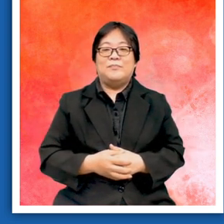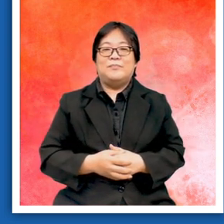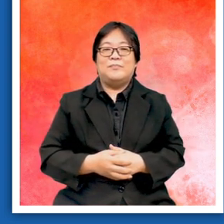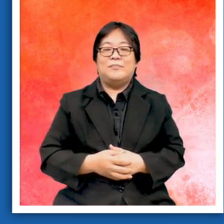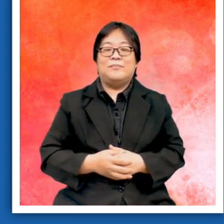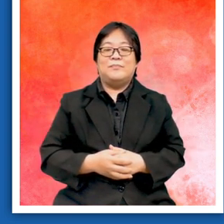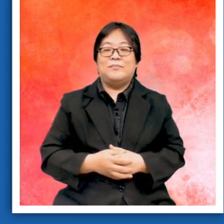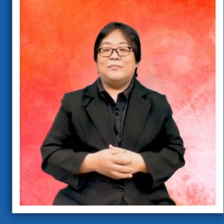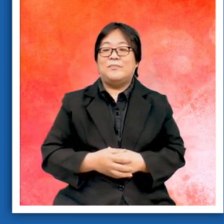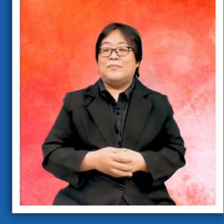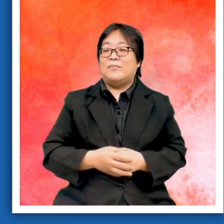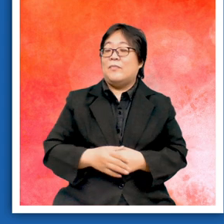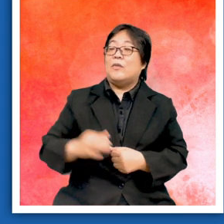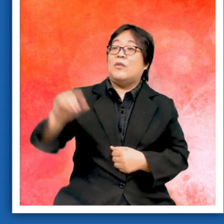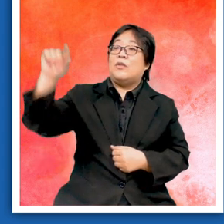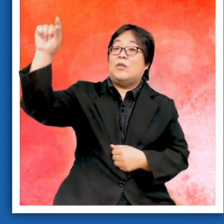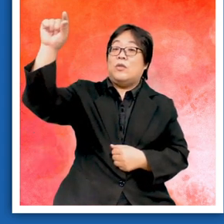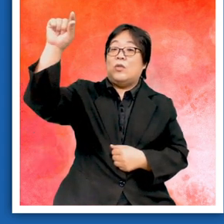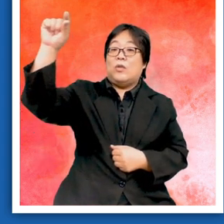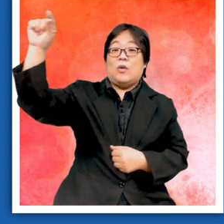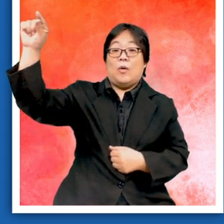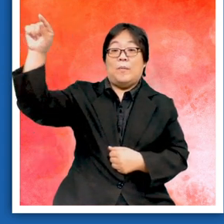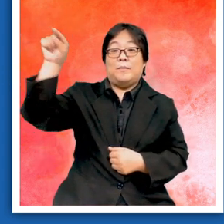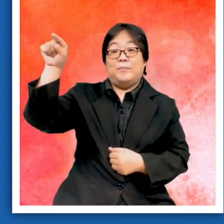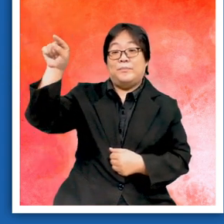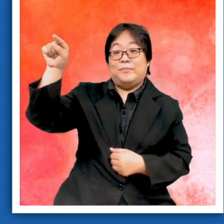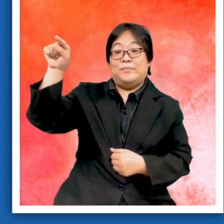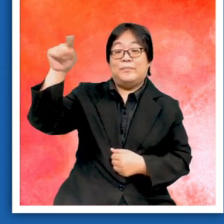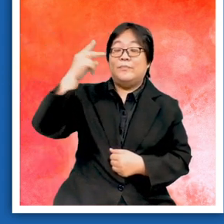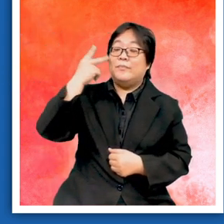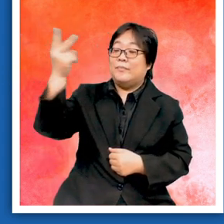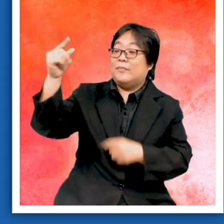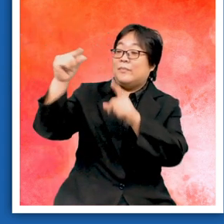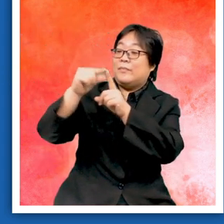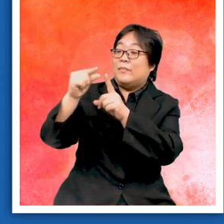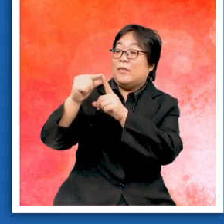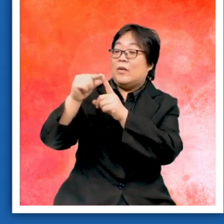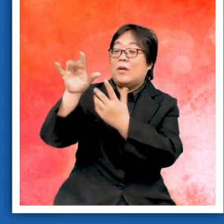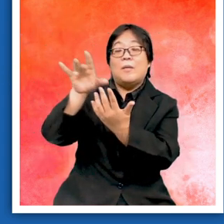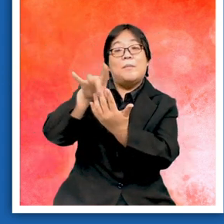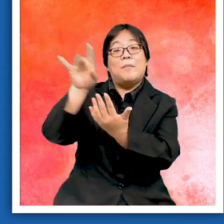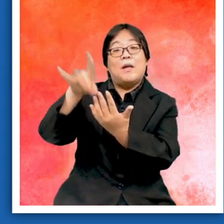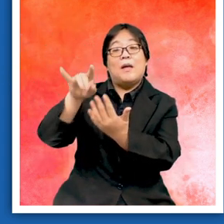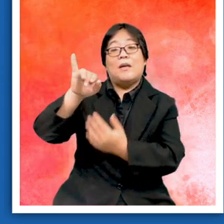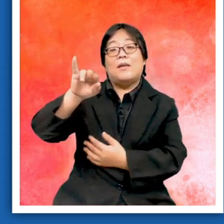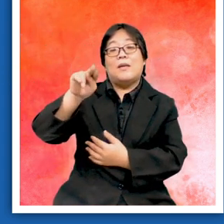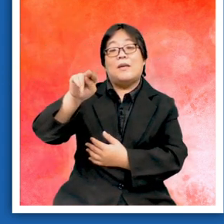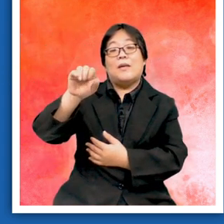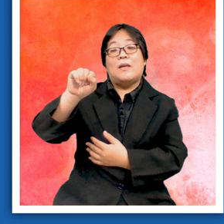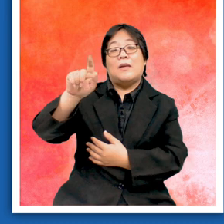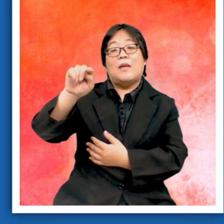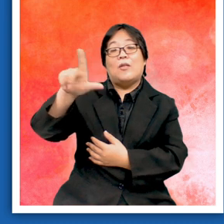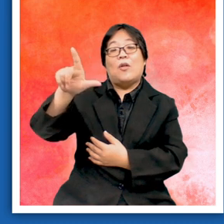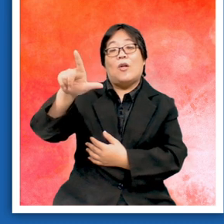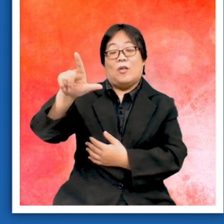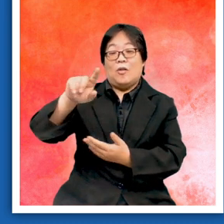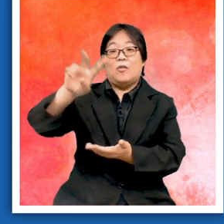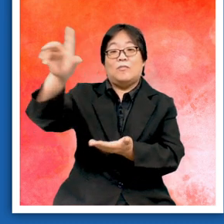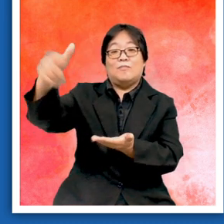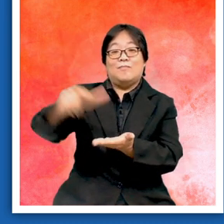top right hand side is the option to install Office